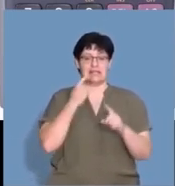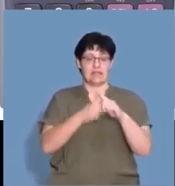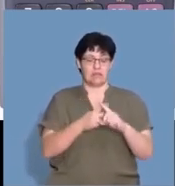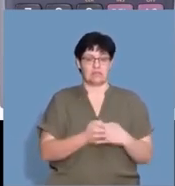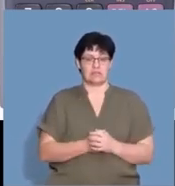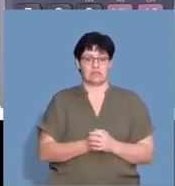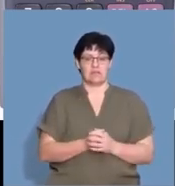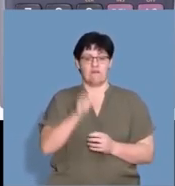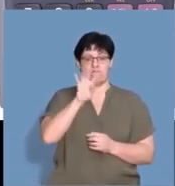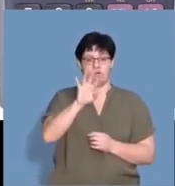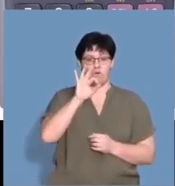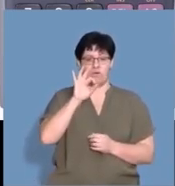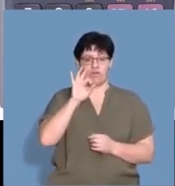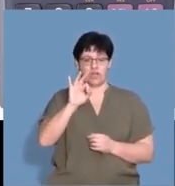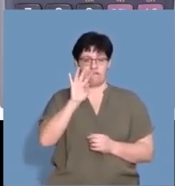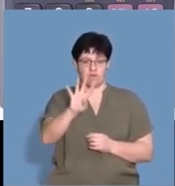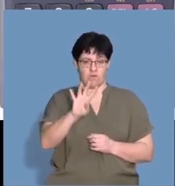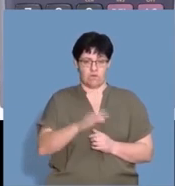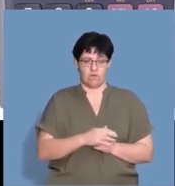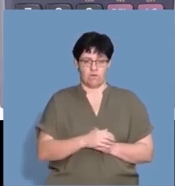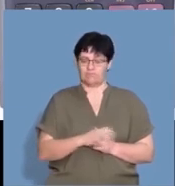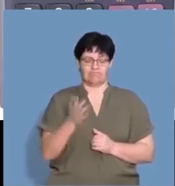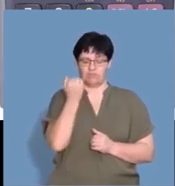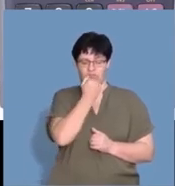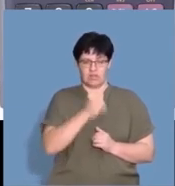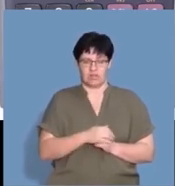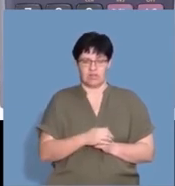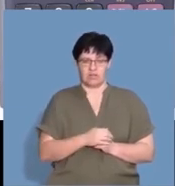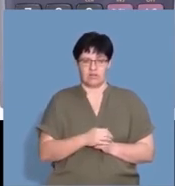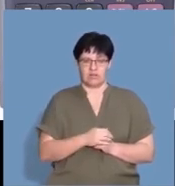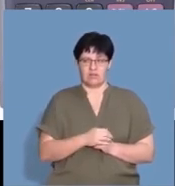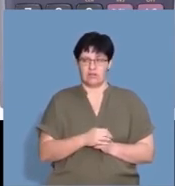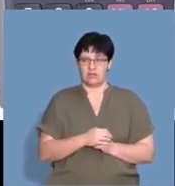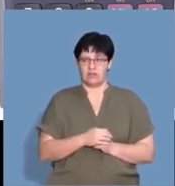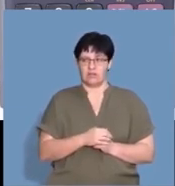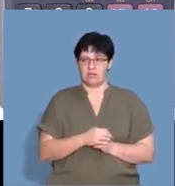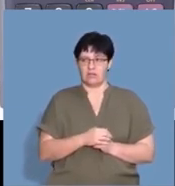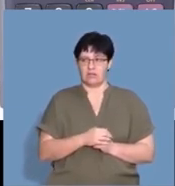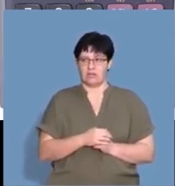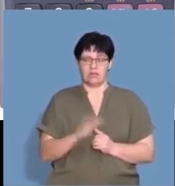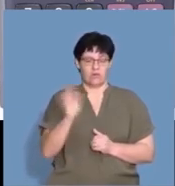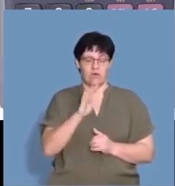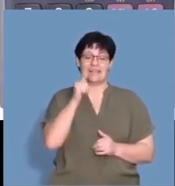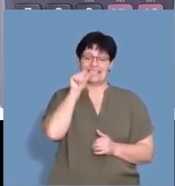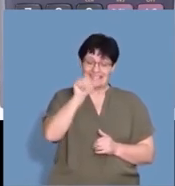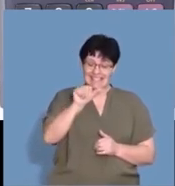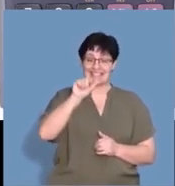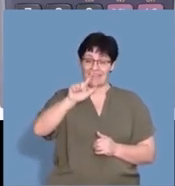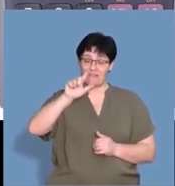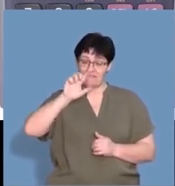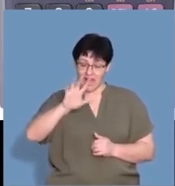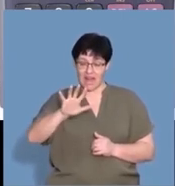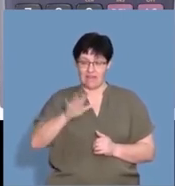by 434, sorry, not 434, by 675,